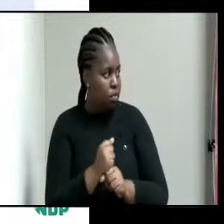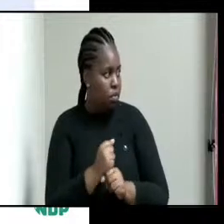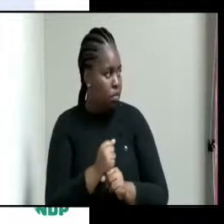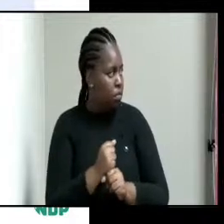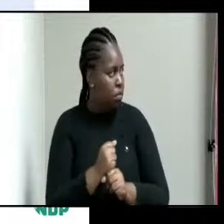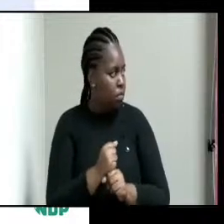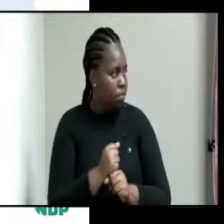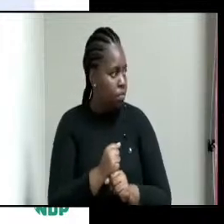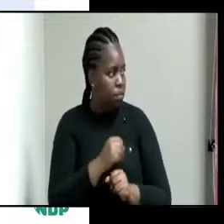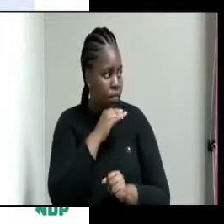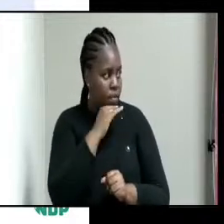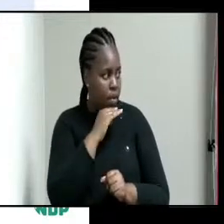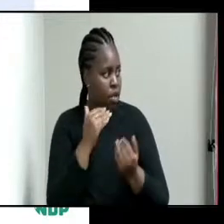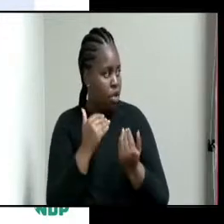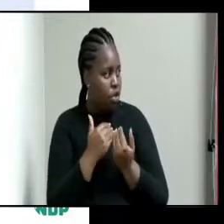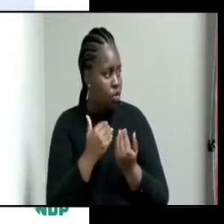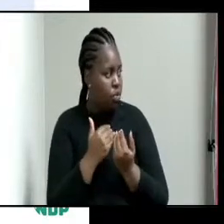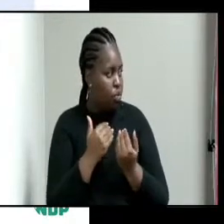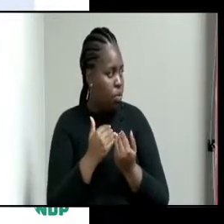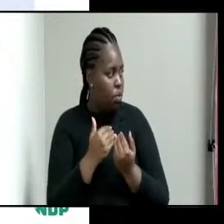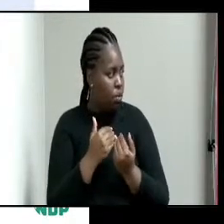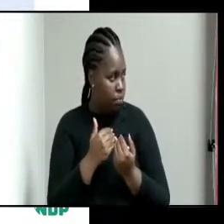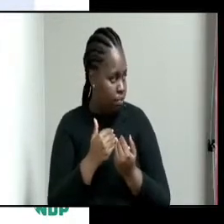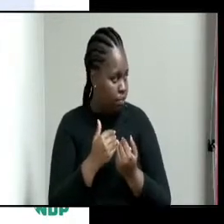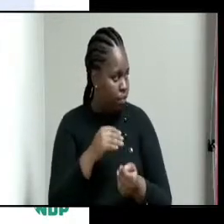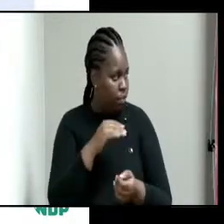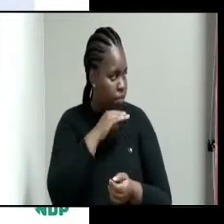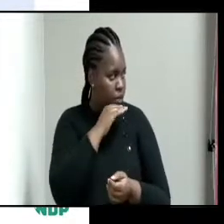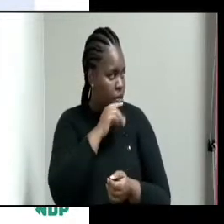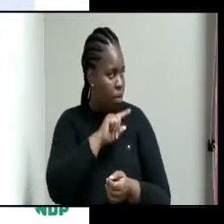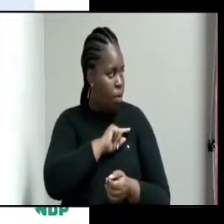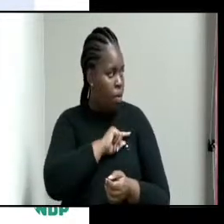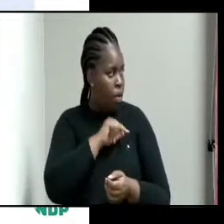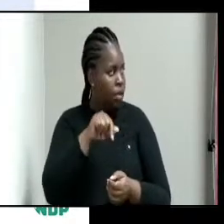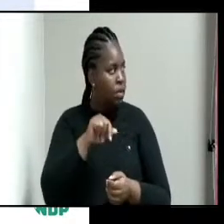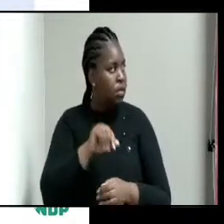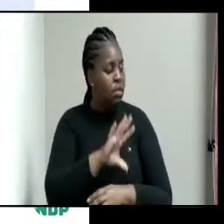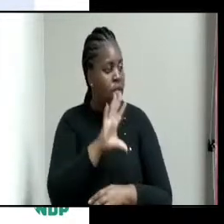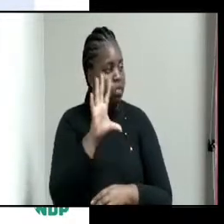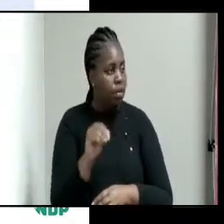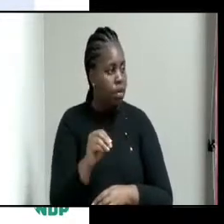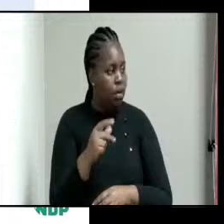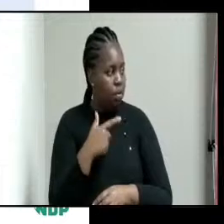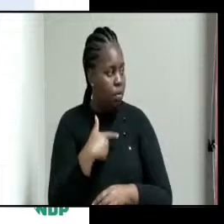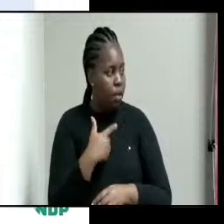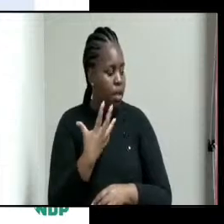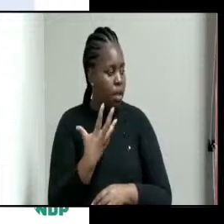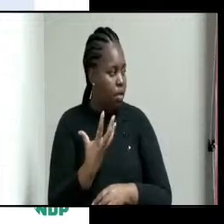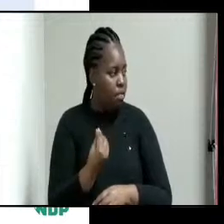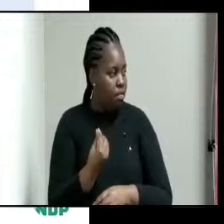years. School attendance. Prof. Ndlovu indicated why in South Africa do we have